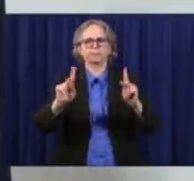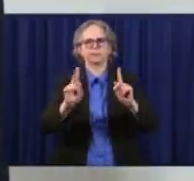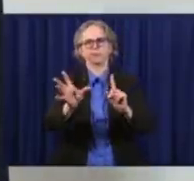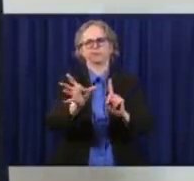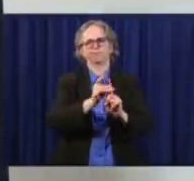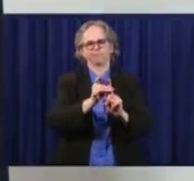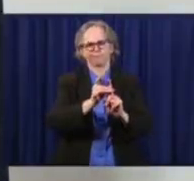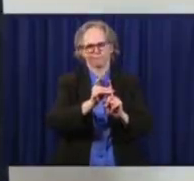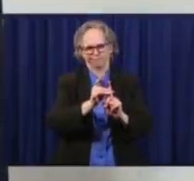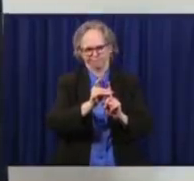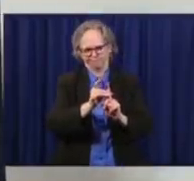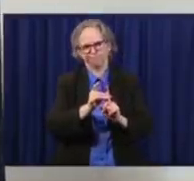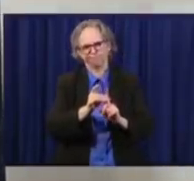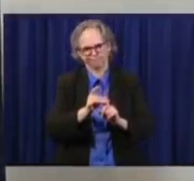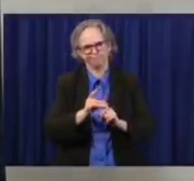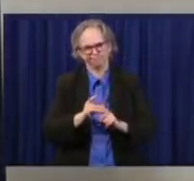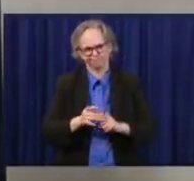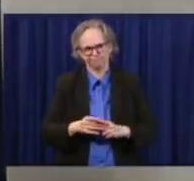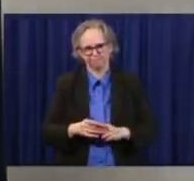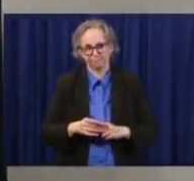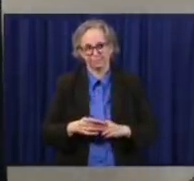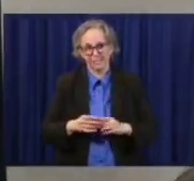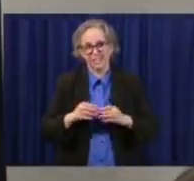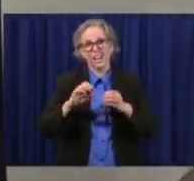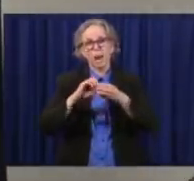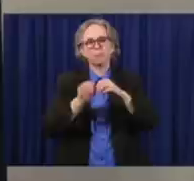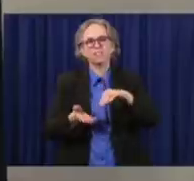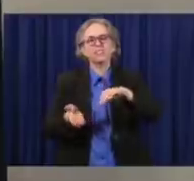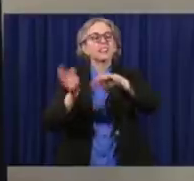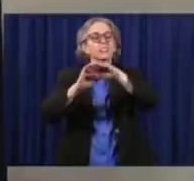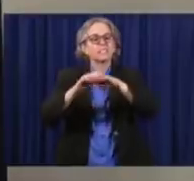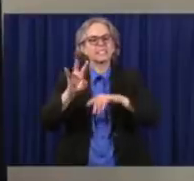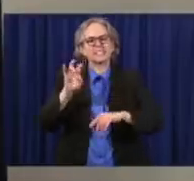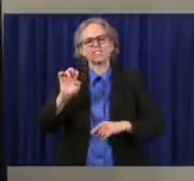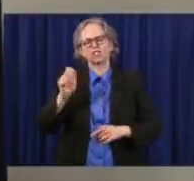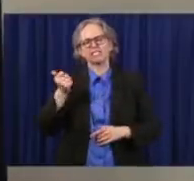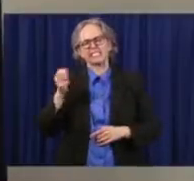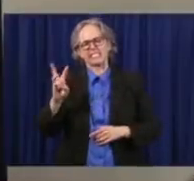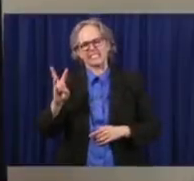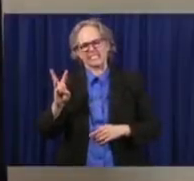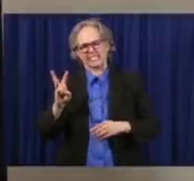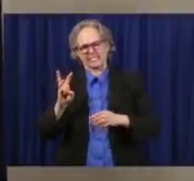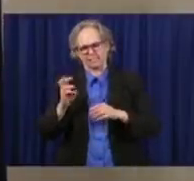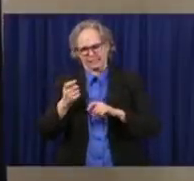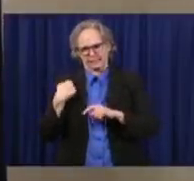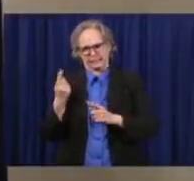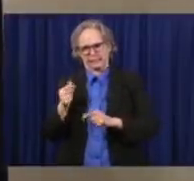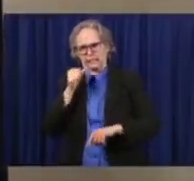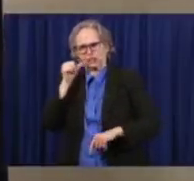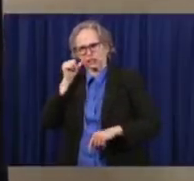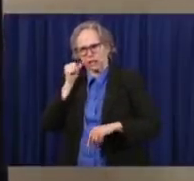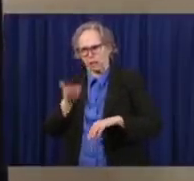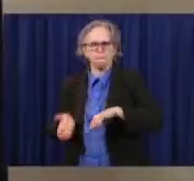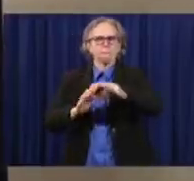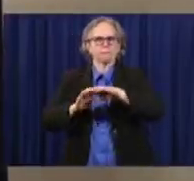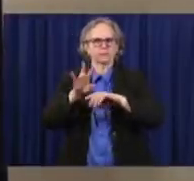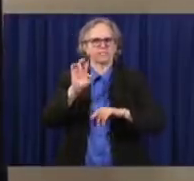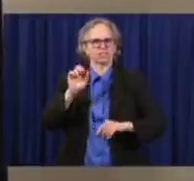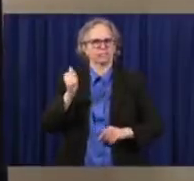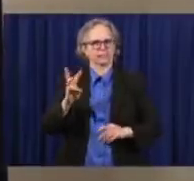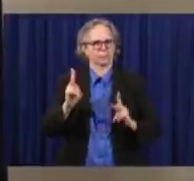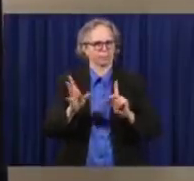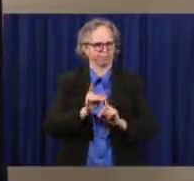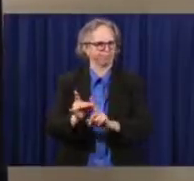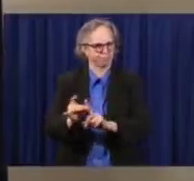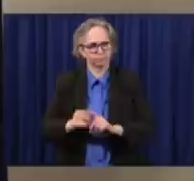18,743 cases. That's an increase of 716 since yesterday. And we do know